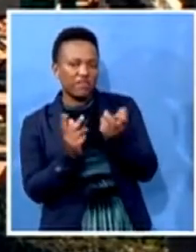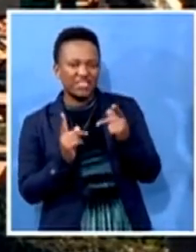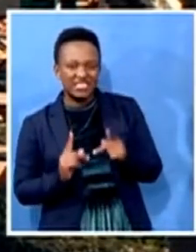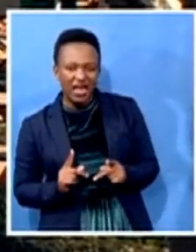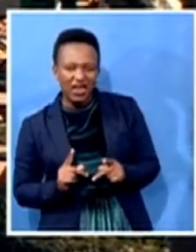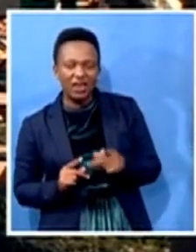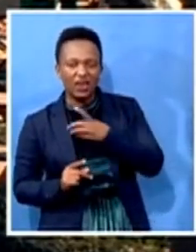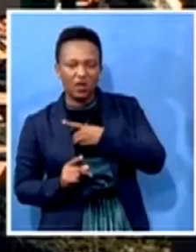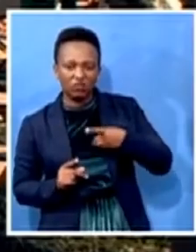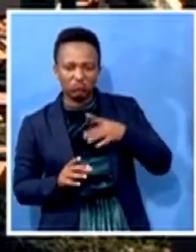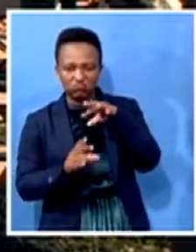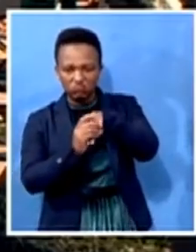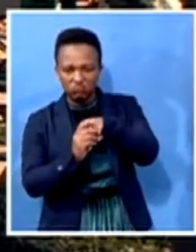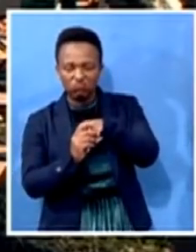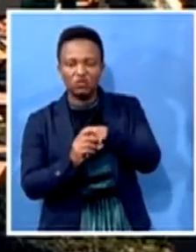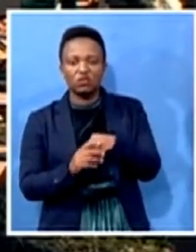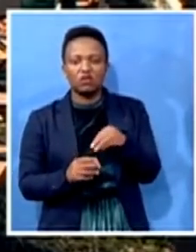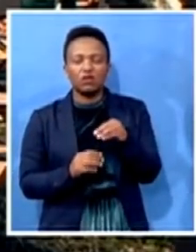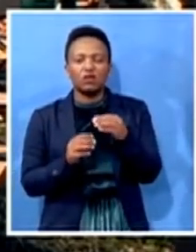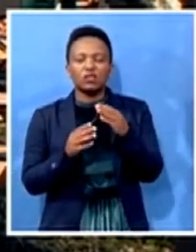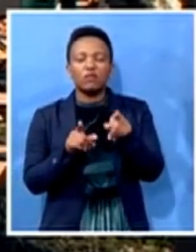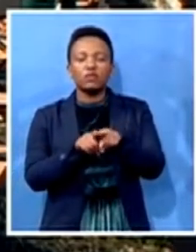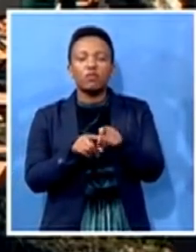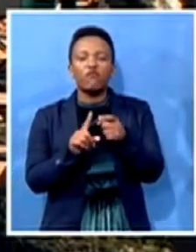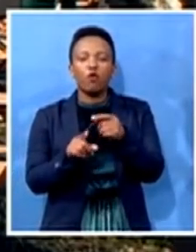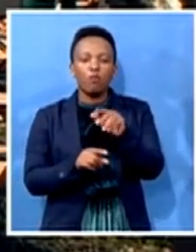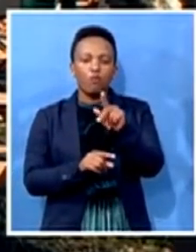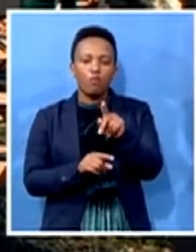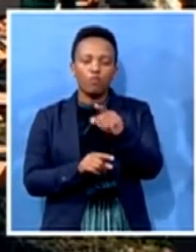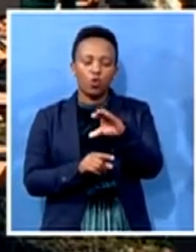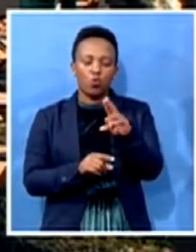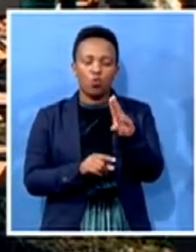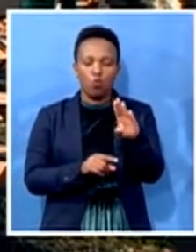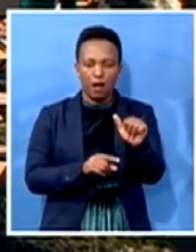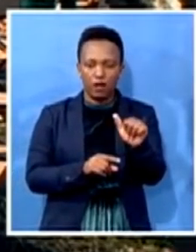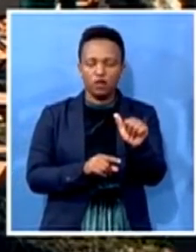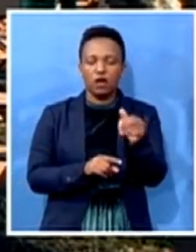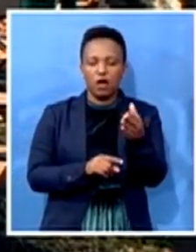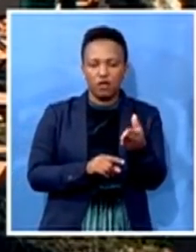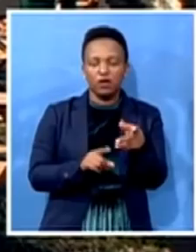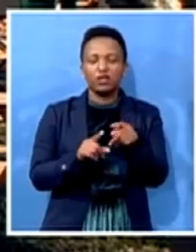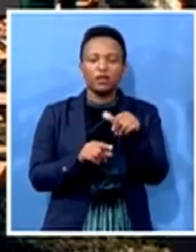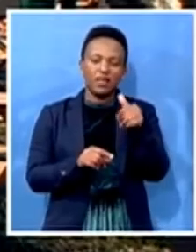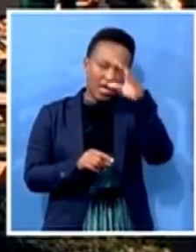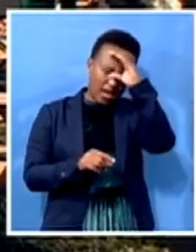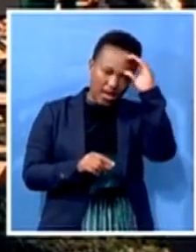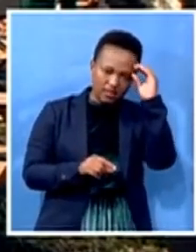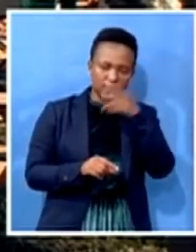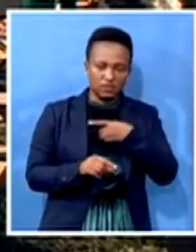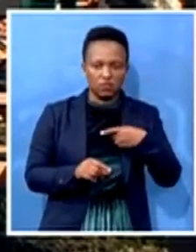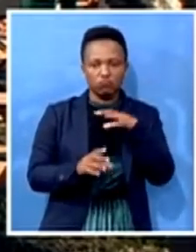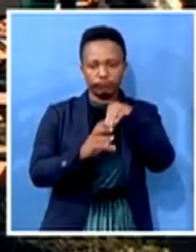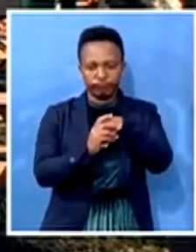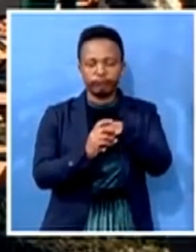are actually based here. We've got the clinical associates and some nurses who are based here. So we do a whole lot of